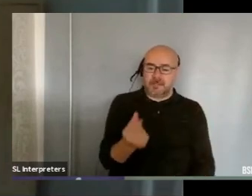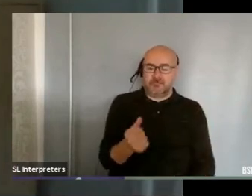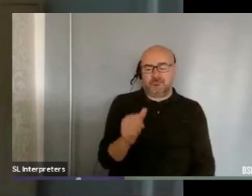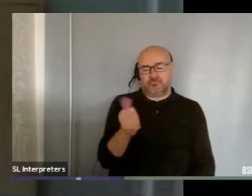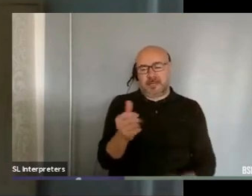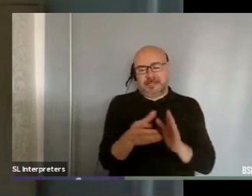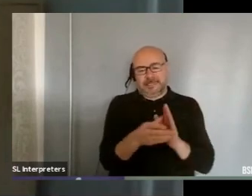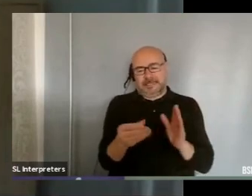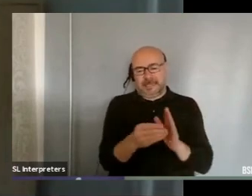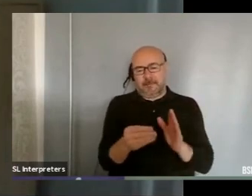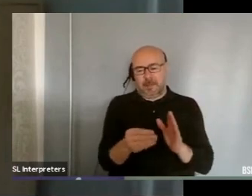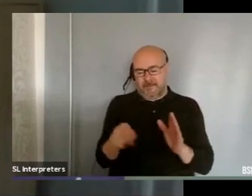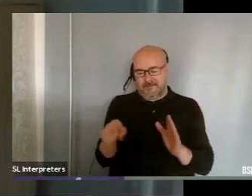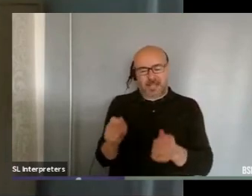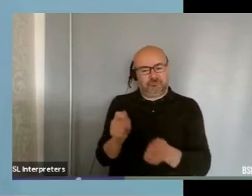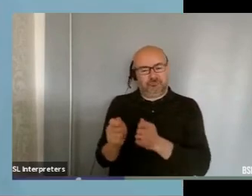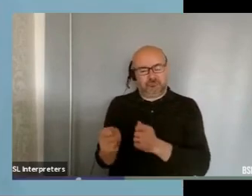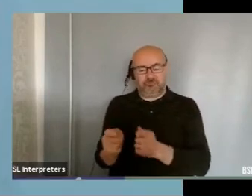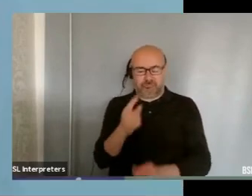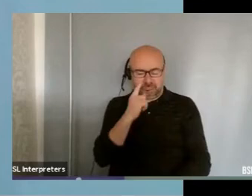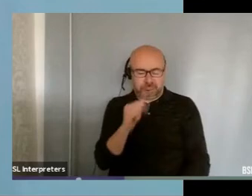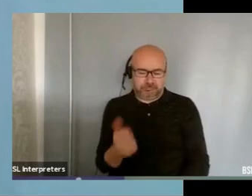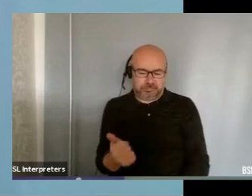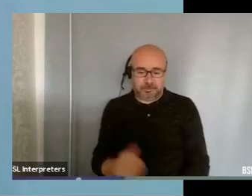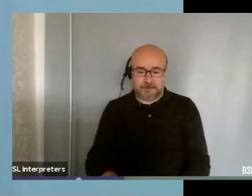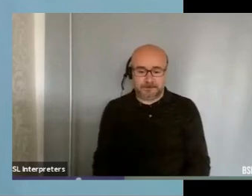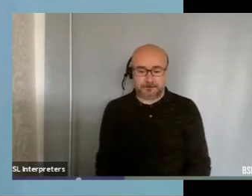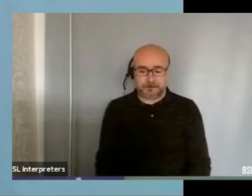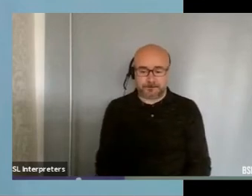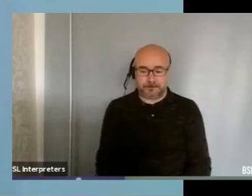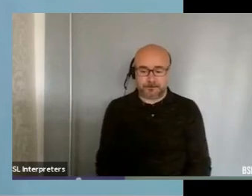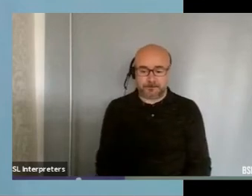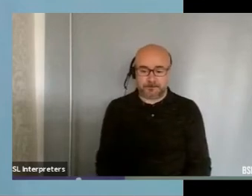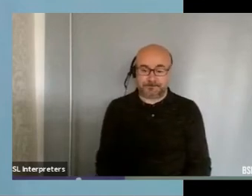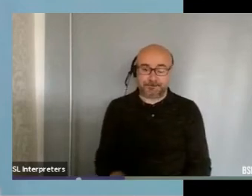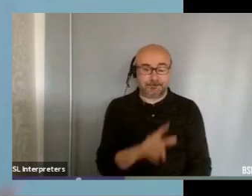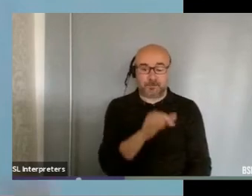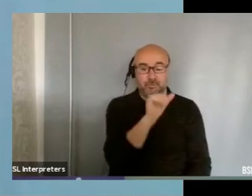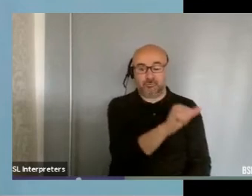man. Yeah, I so agree that it's the fear, and